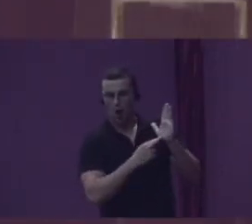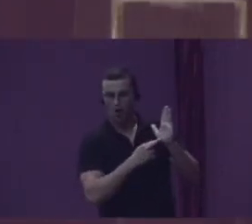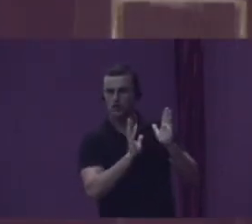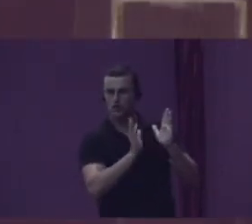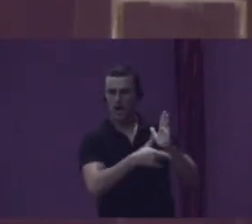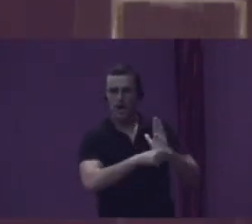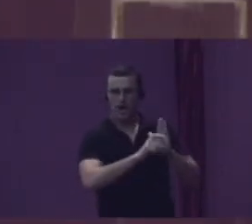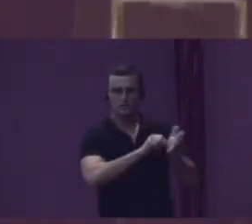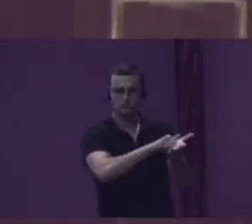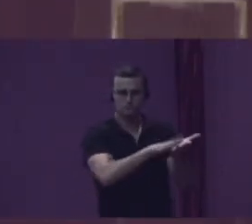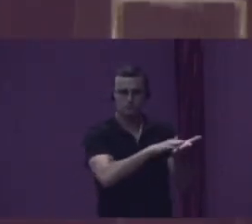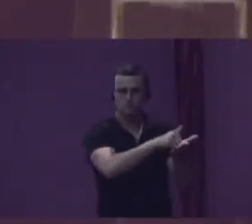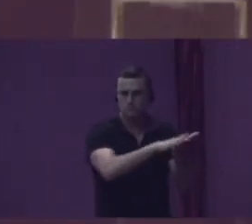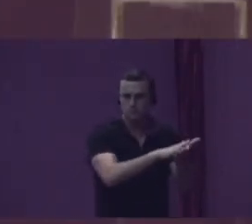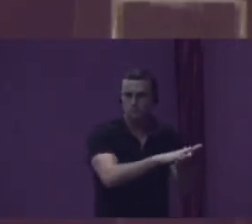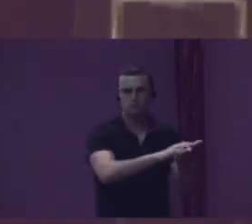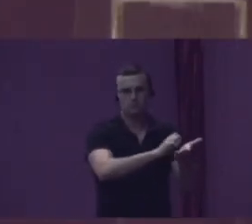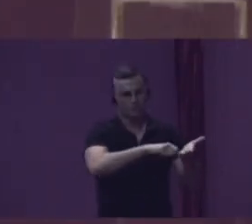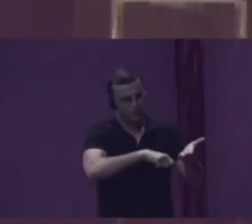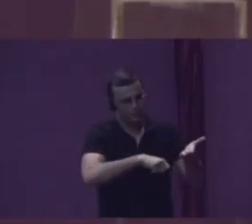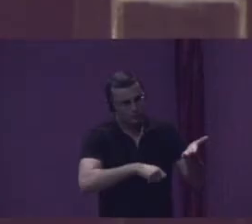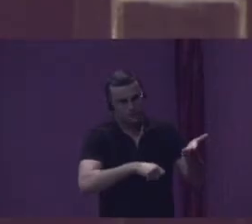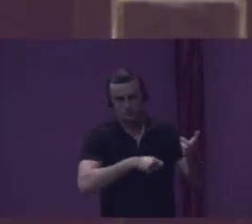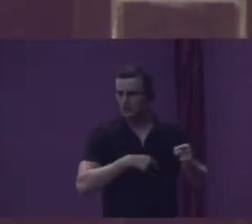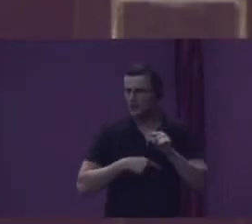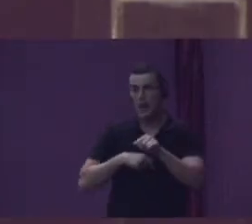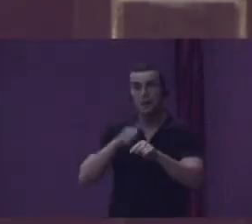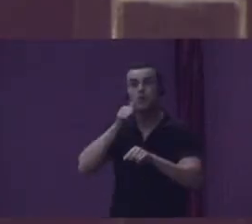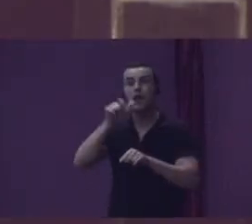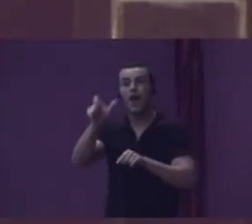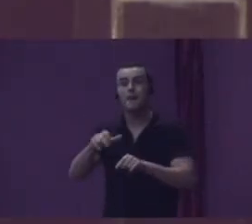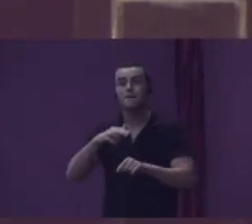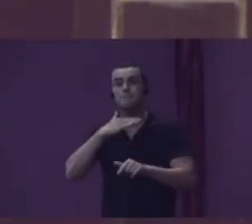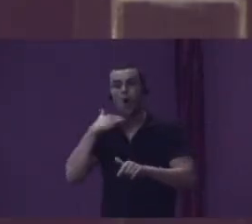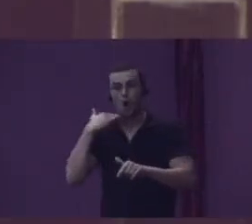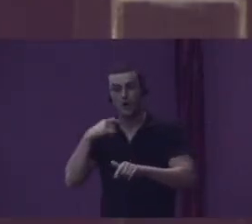3 delays, and they'll call it a delay 1, delay 2, or delay 3 death.